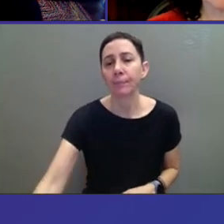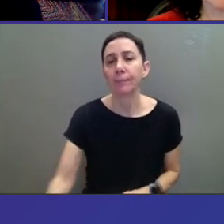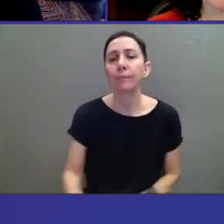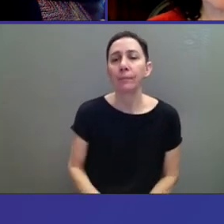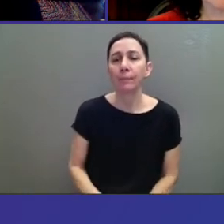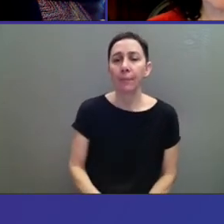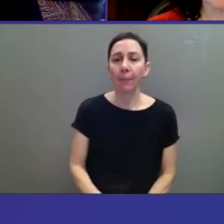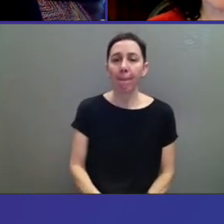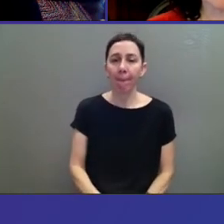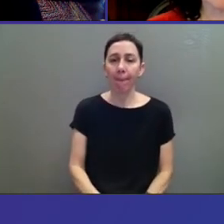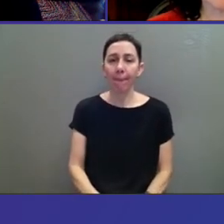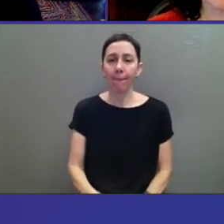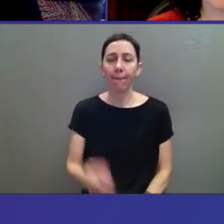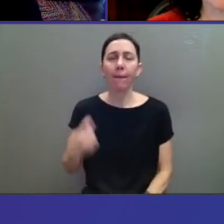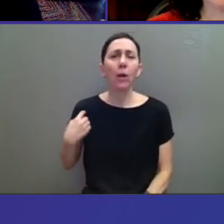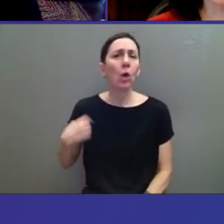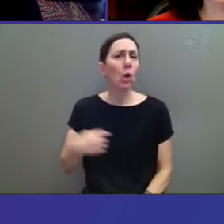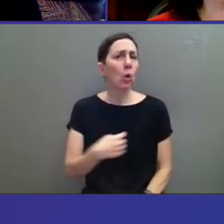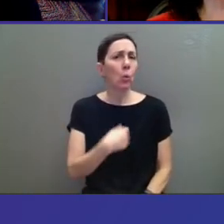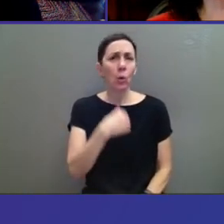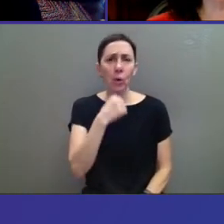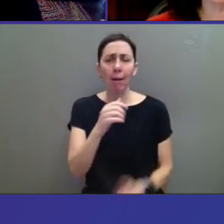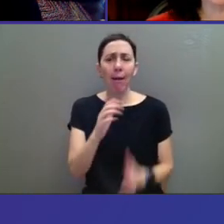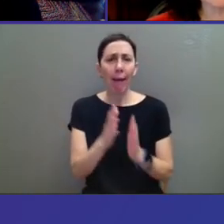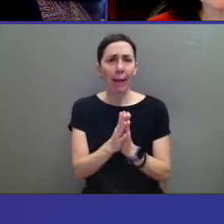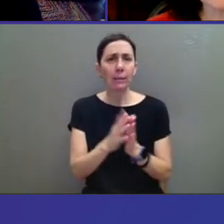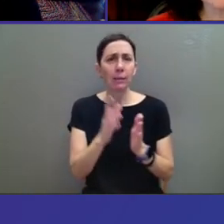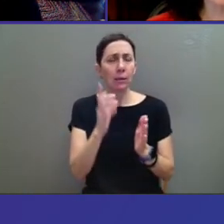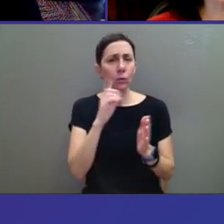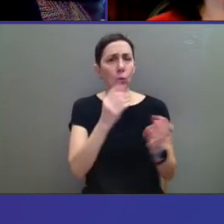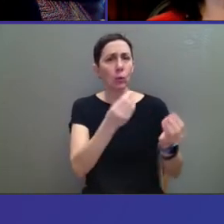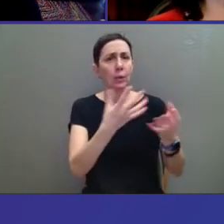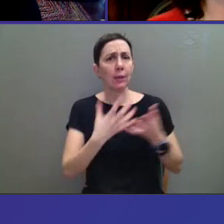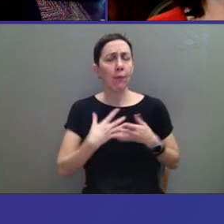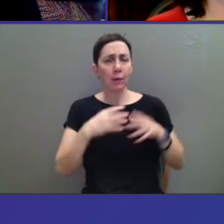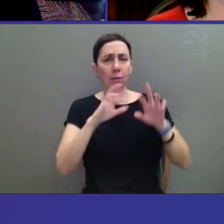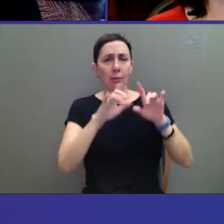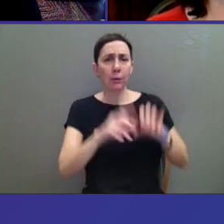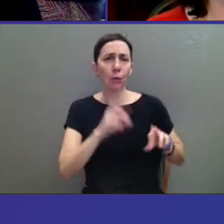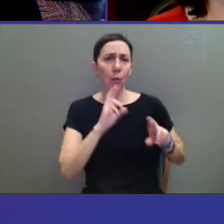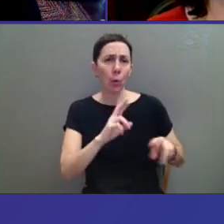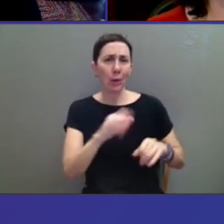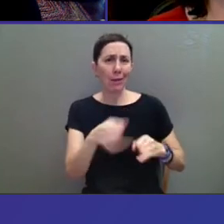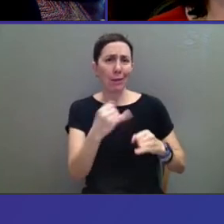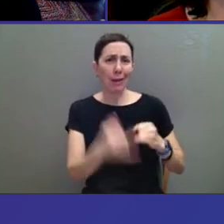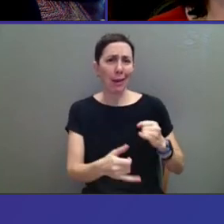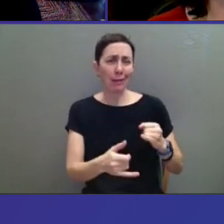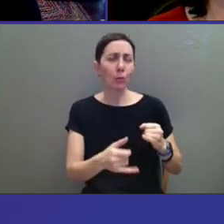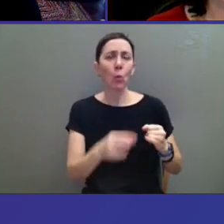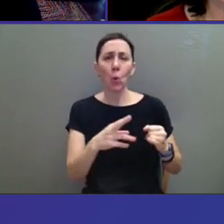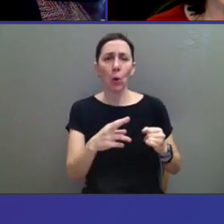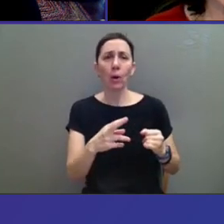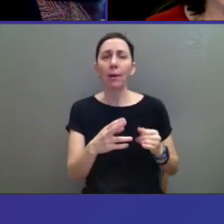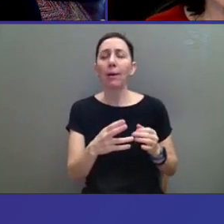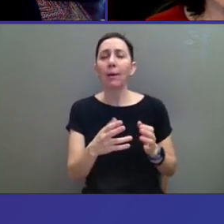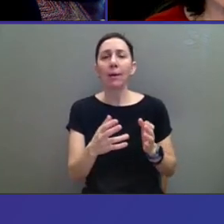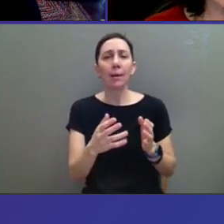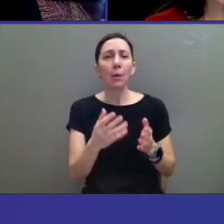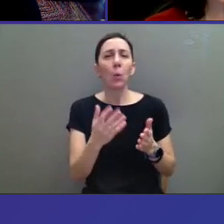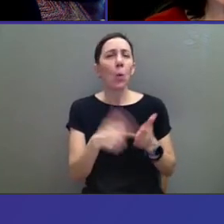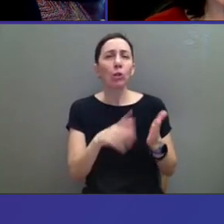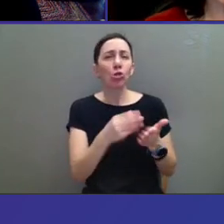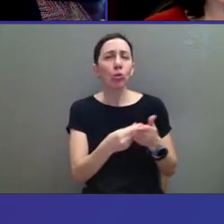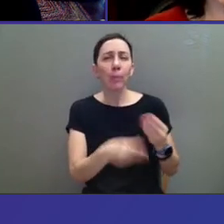we're not asking for reports, nor are we asking for budgets, which is great. But I think a lot of it is also just trust